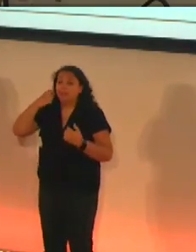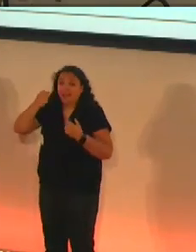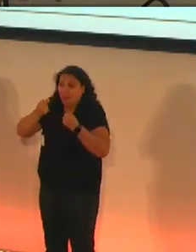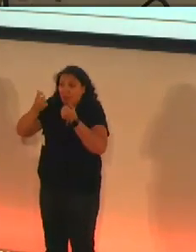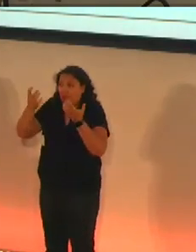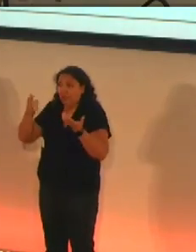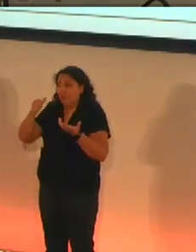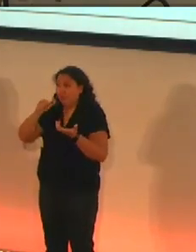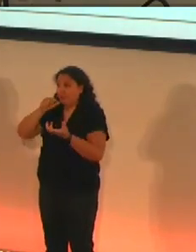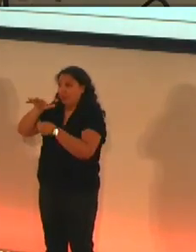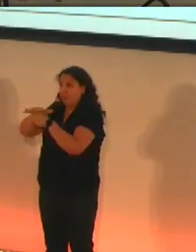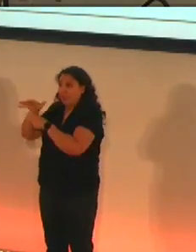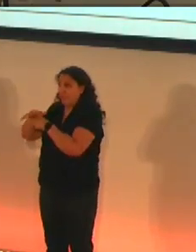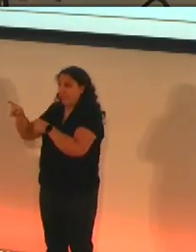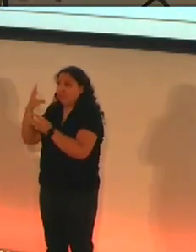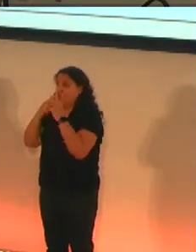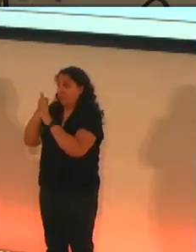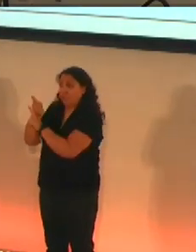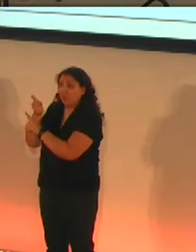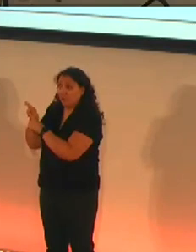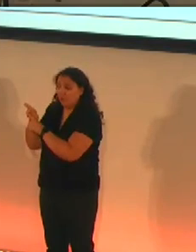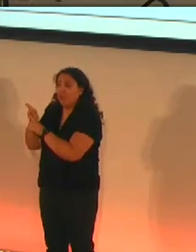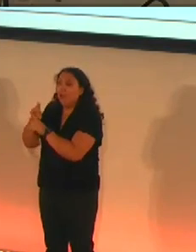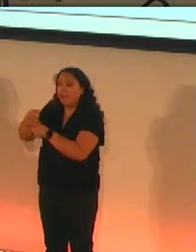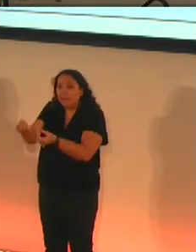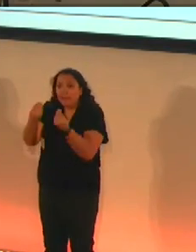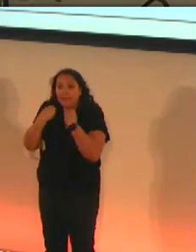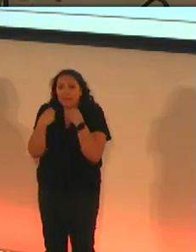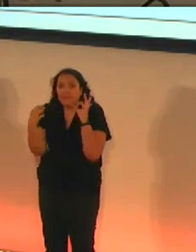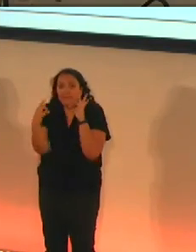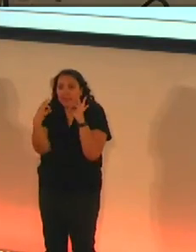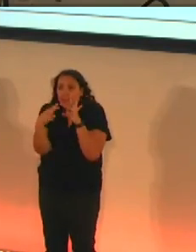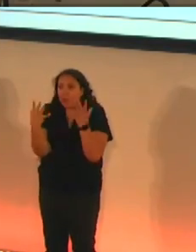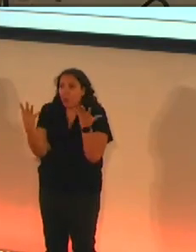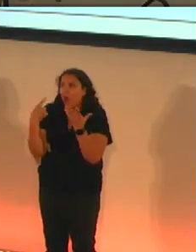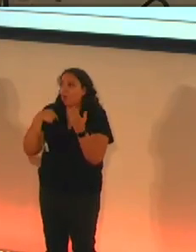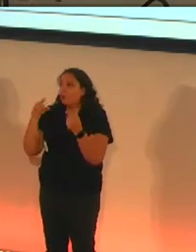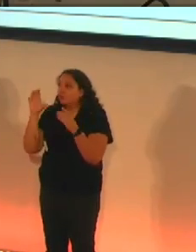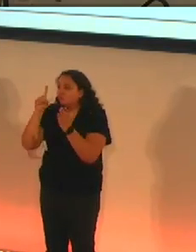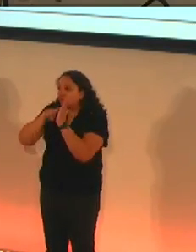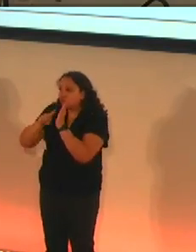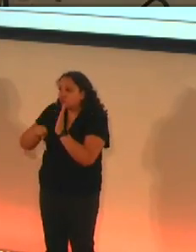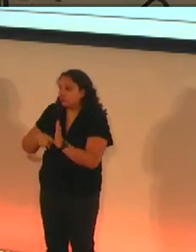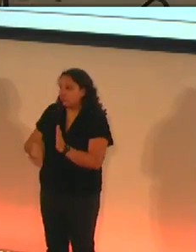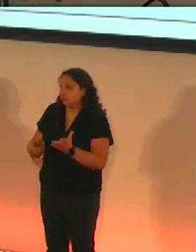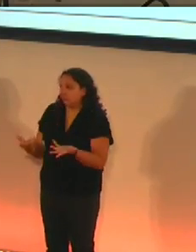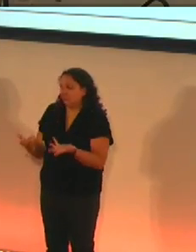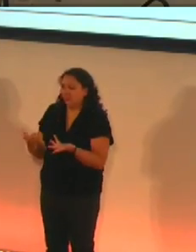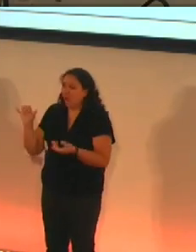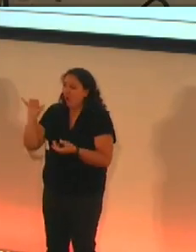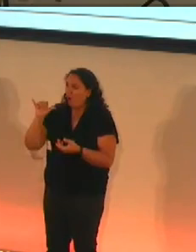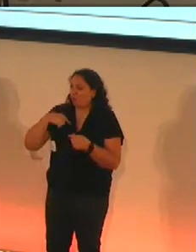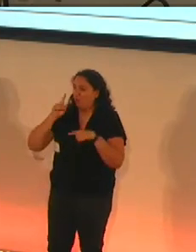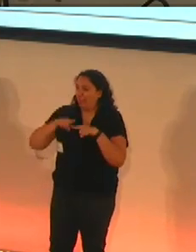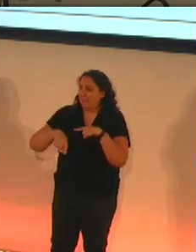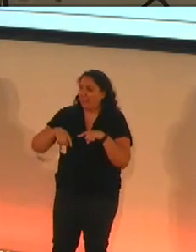have been able to experience VR on their own so that they could actually give us some feedback on what we were exploring. Now, we couldn't also just bring them in and then